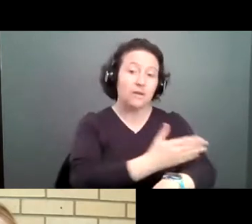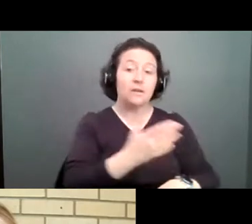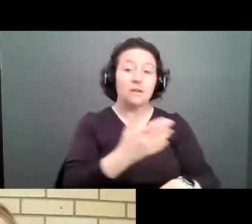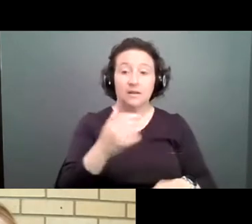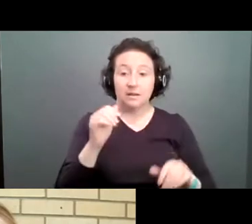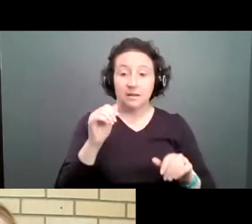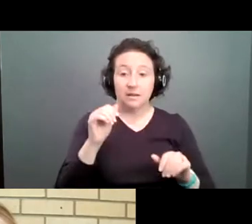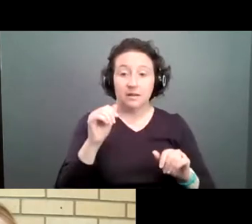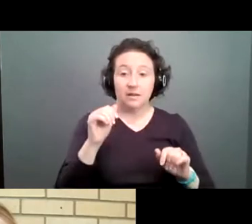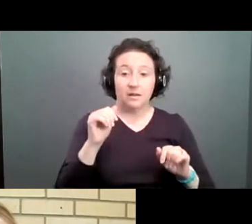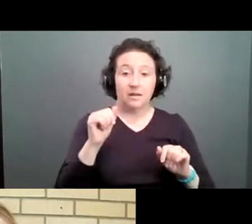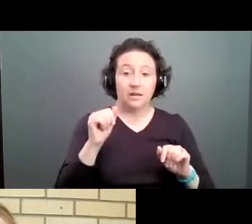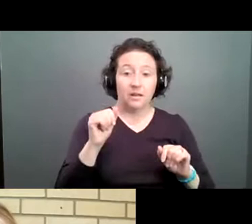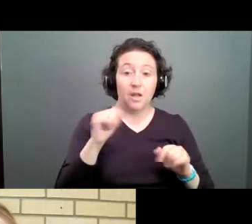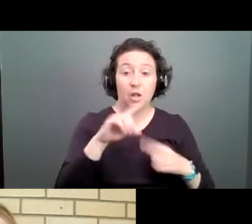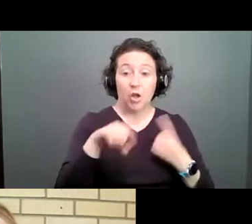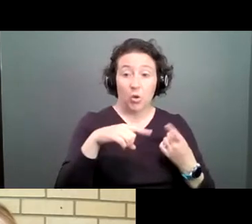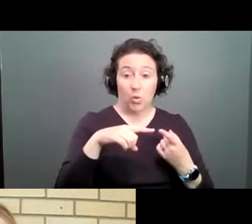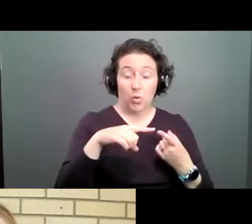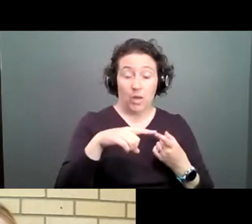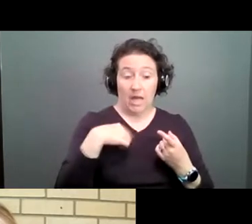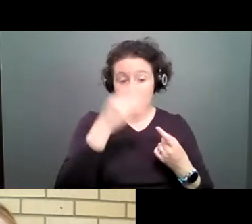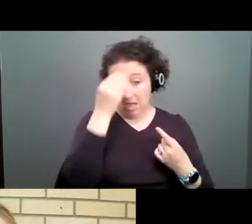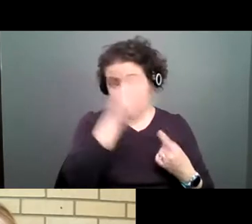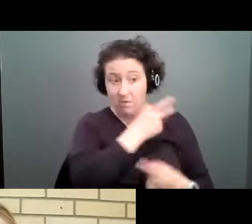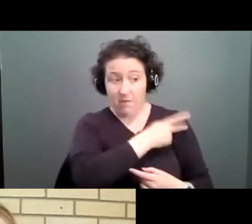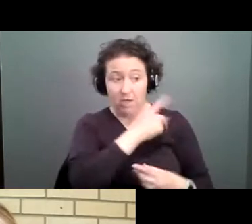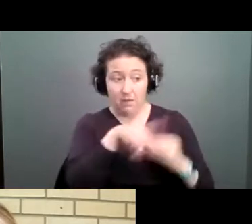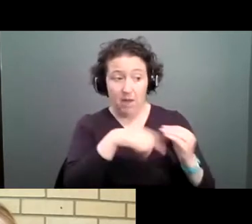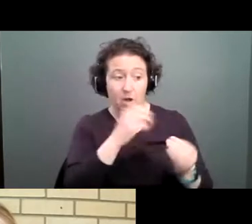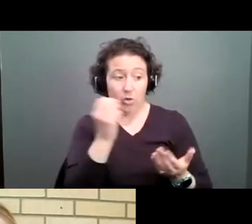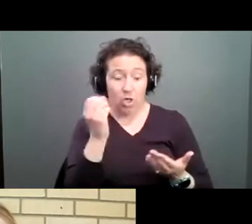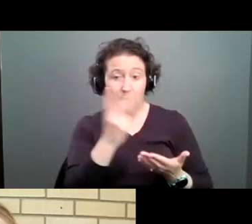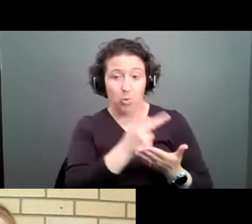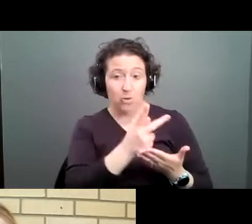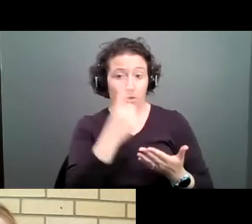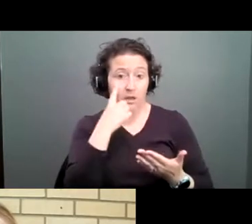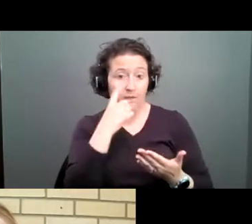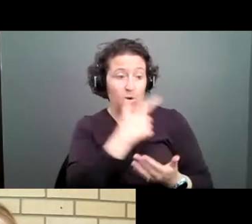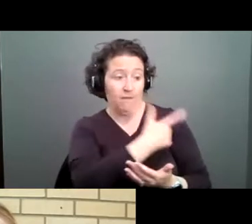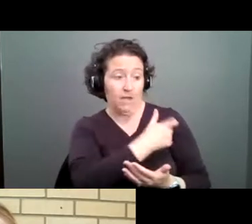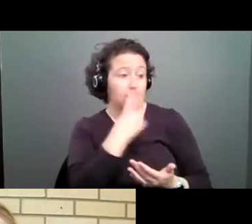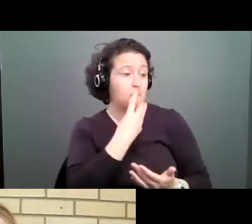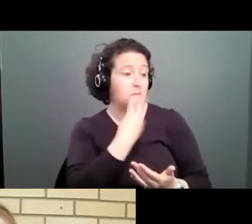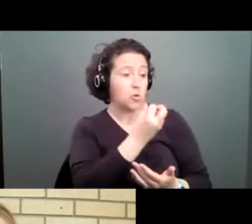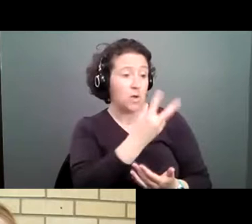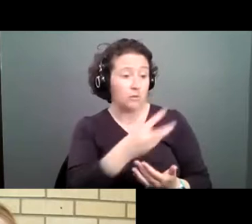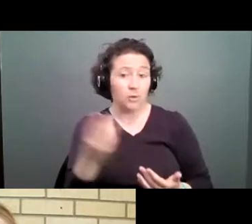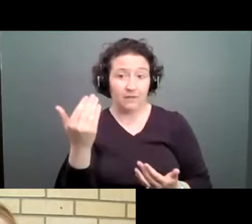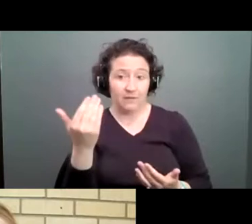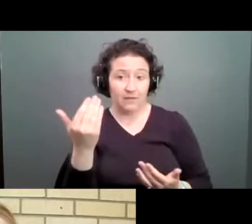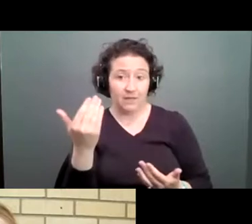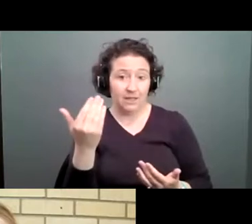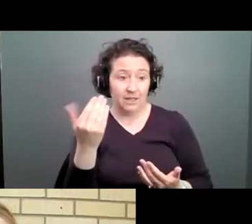of the call, that when I was informing my patients about the authorization of the vaccine for the 12 to 15-year-olds, they